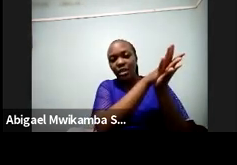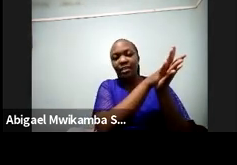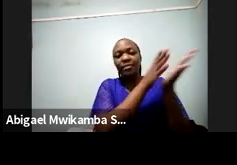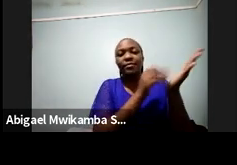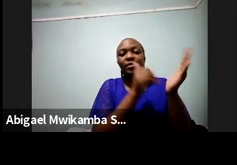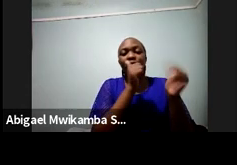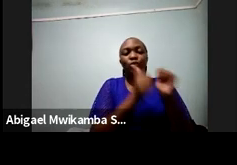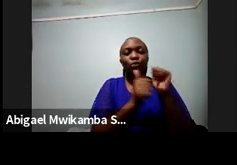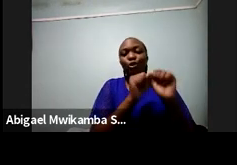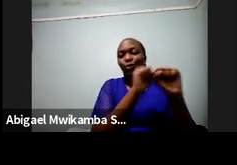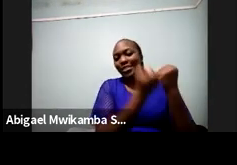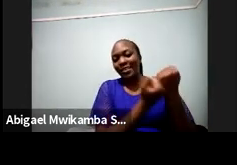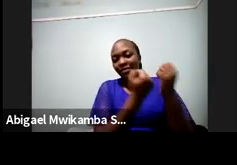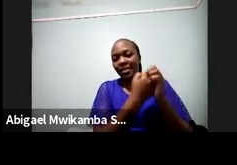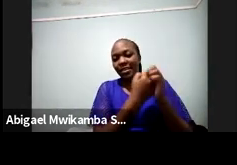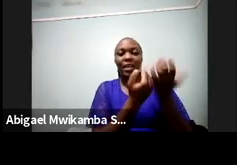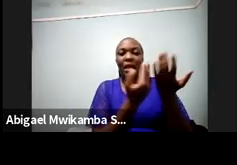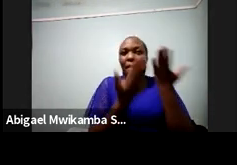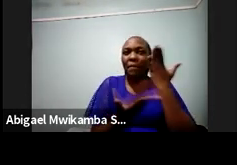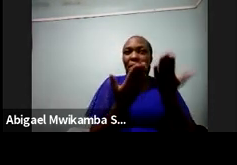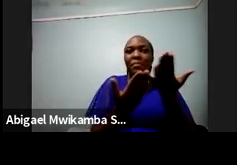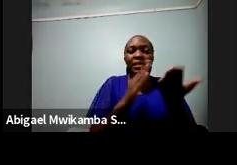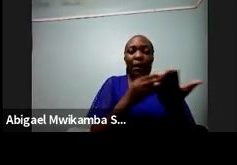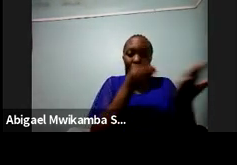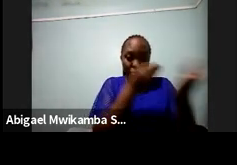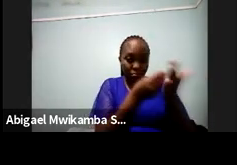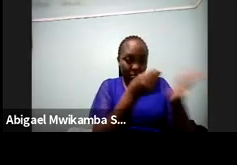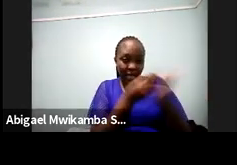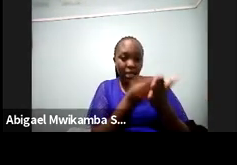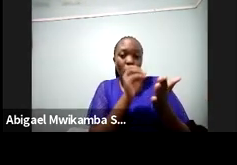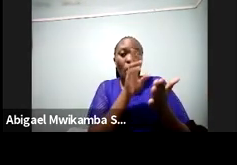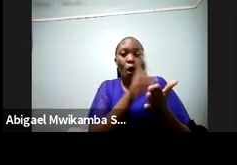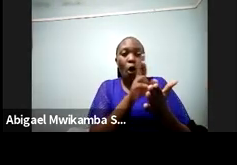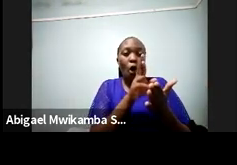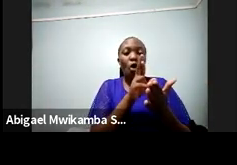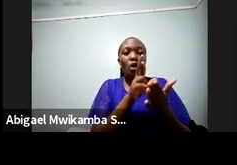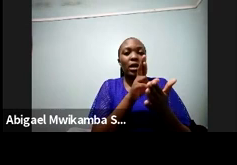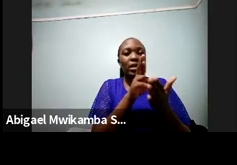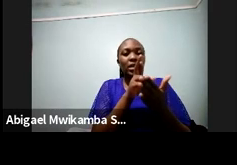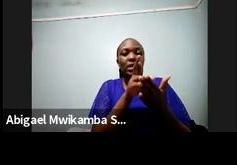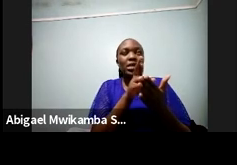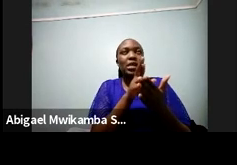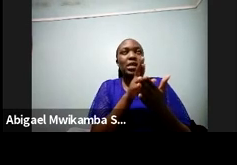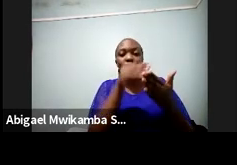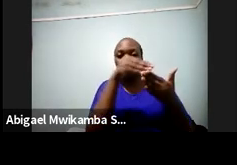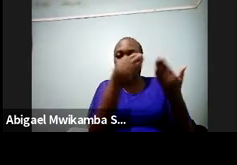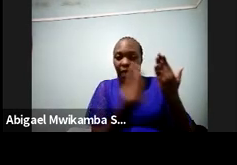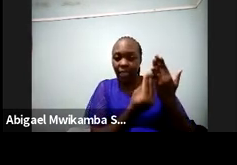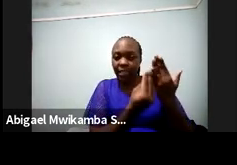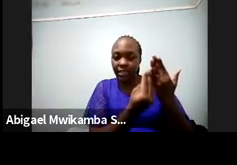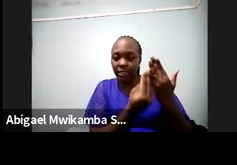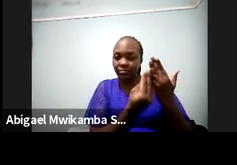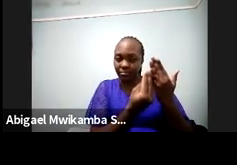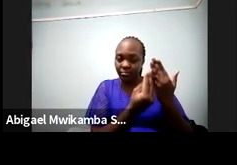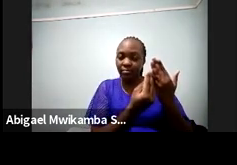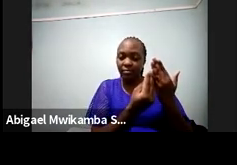your M-Pesa account, deposited into your bank. It could be an investment that you have done and you're getting a brokerage commission,